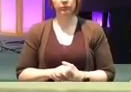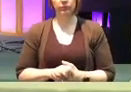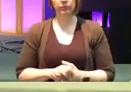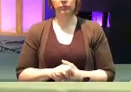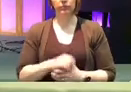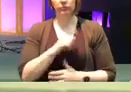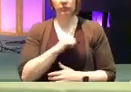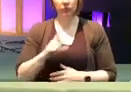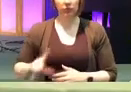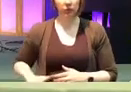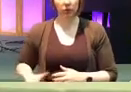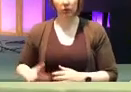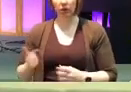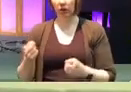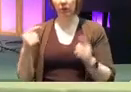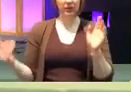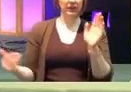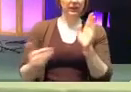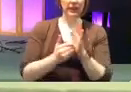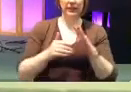Lord, I come against intimidation.